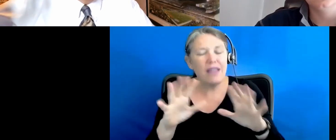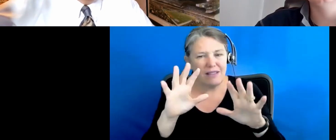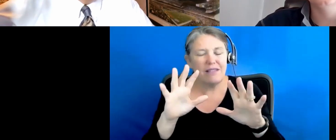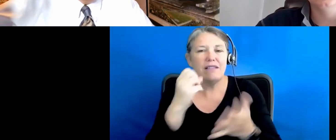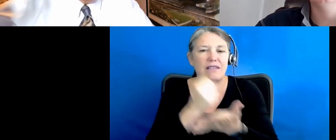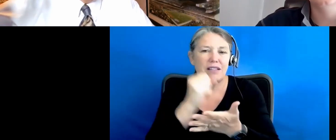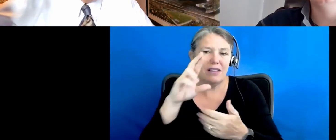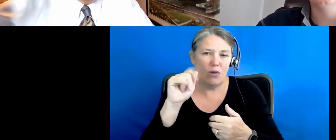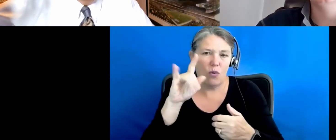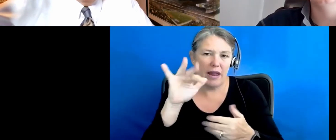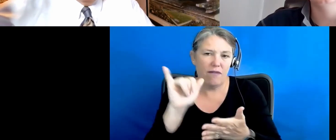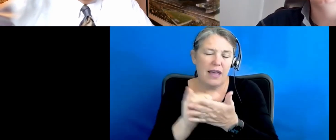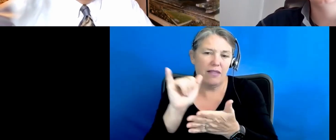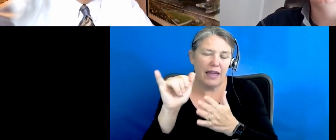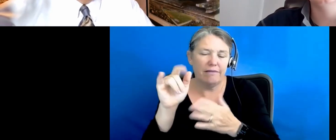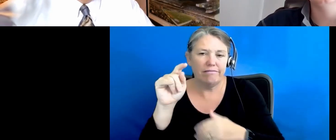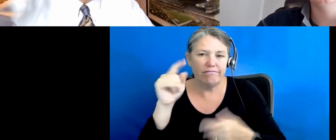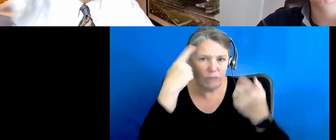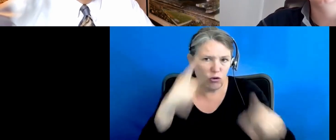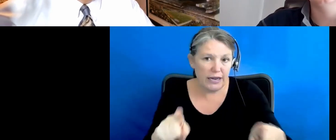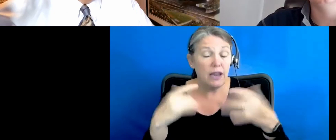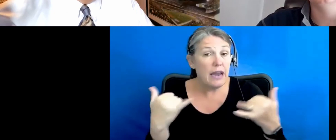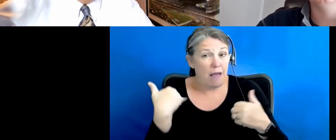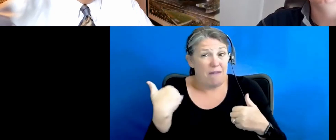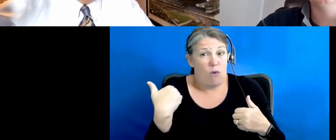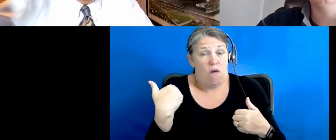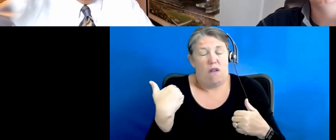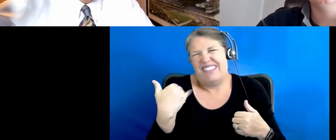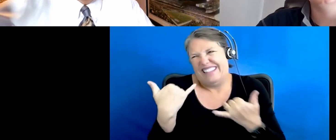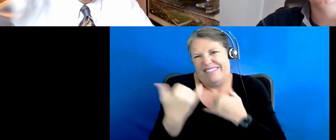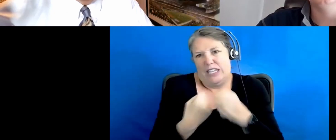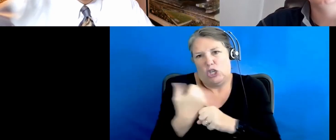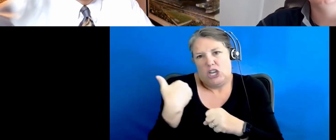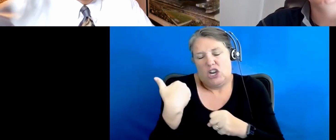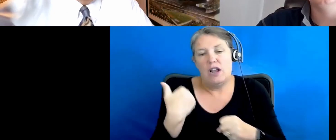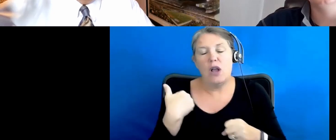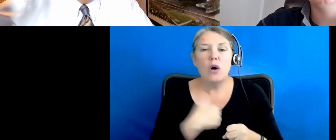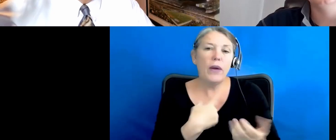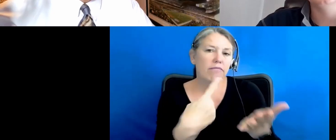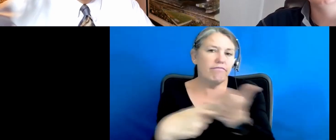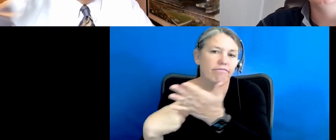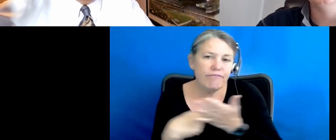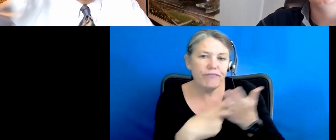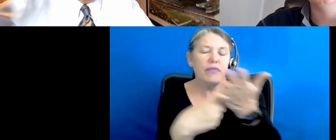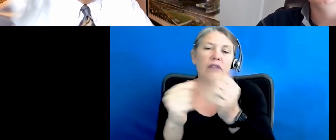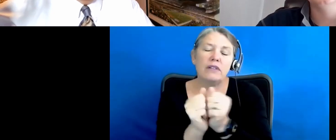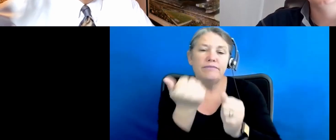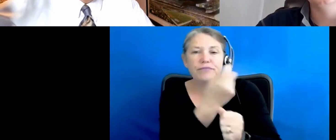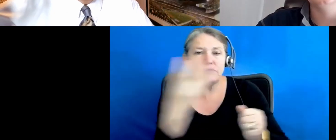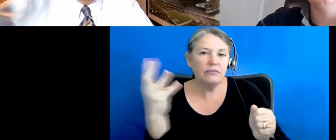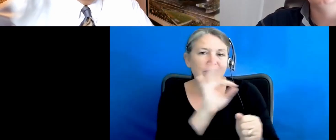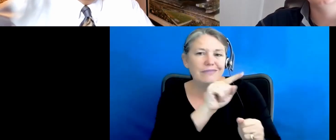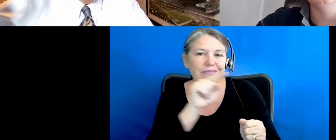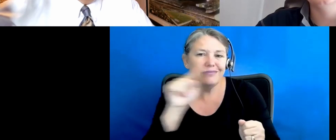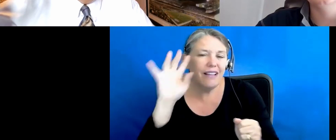the treaty. Now, earlier this year, Jordan, we engaged in discussions with several of our federal